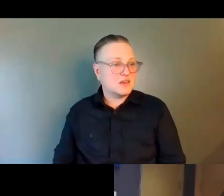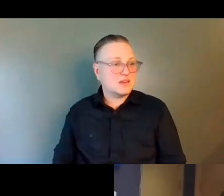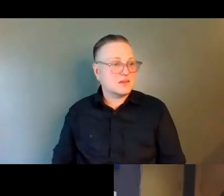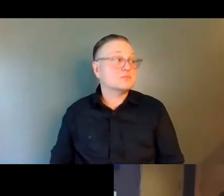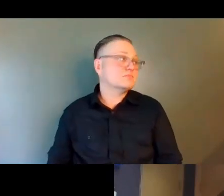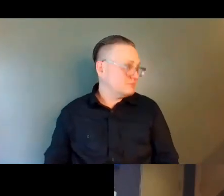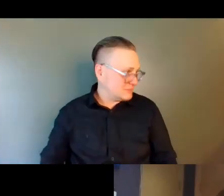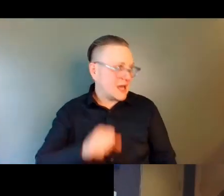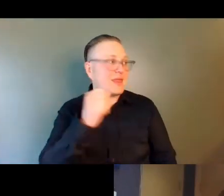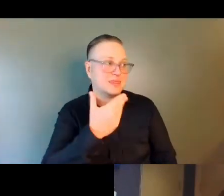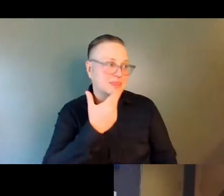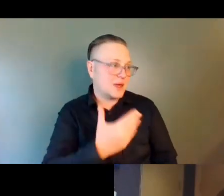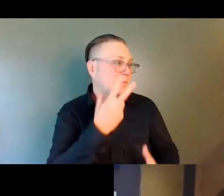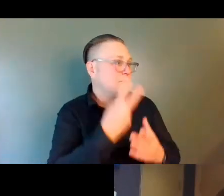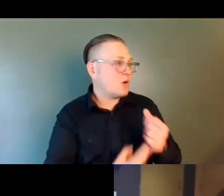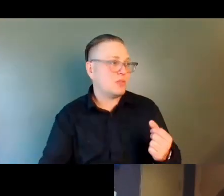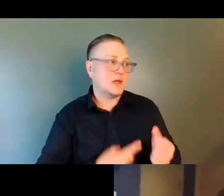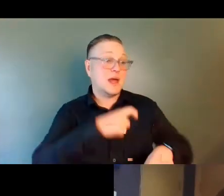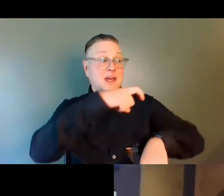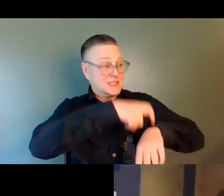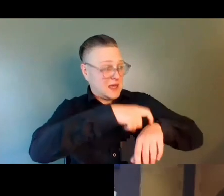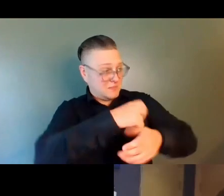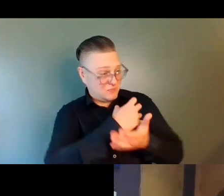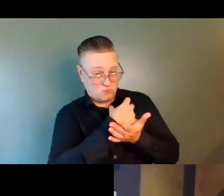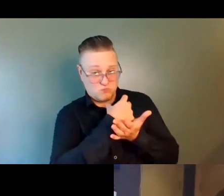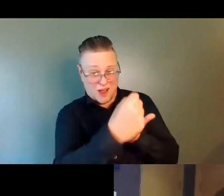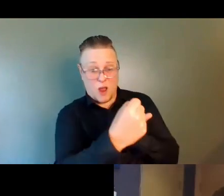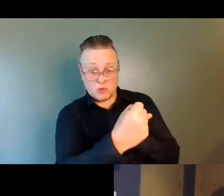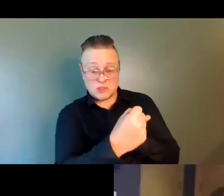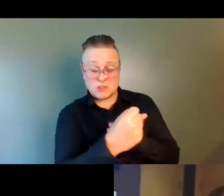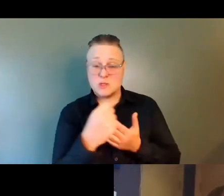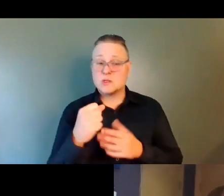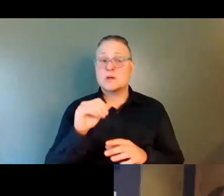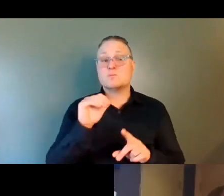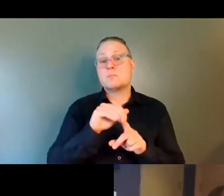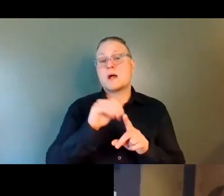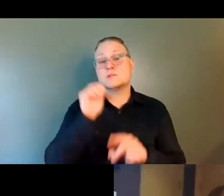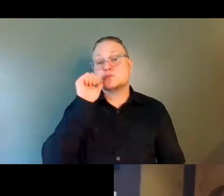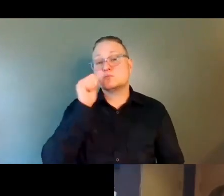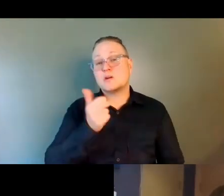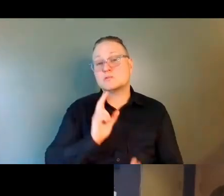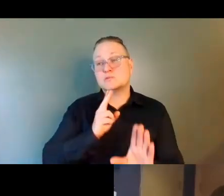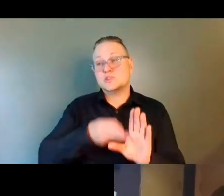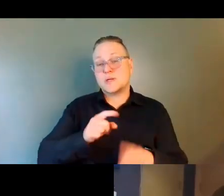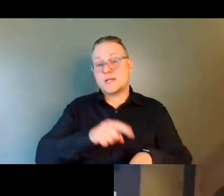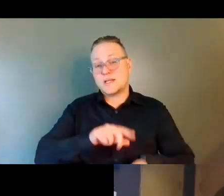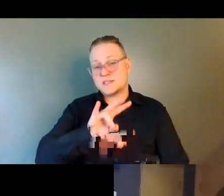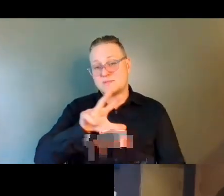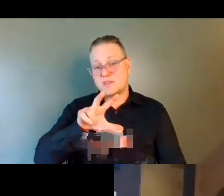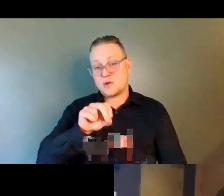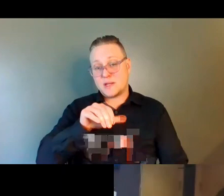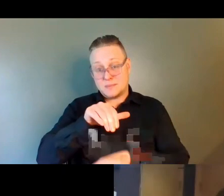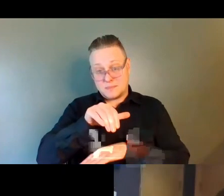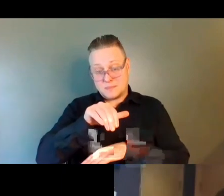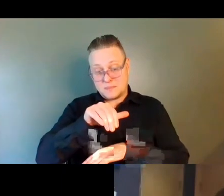Absolutely true. And we are out of time. I just want to remind everyone to join us tomorrow at 7:30 p.m. Central